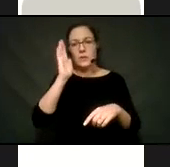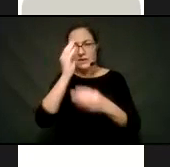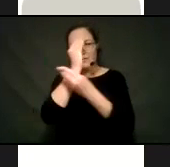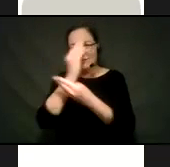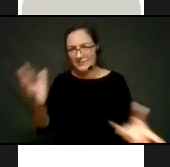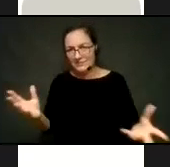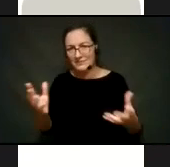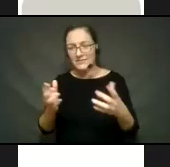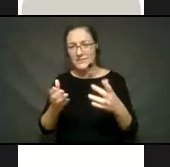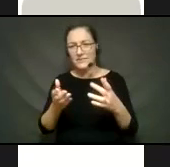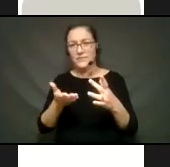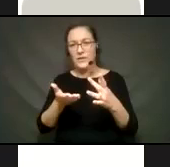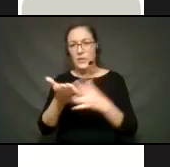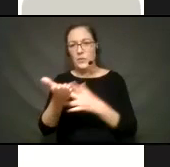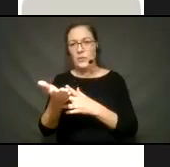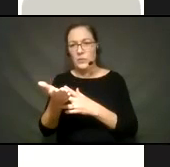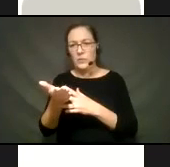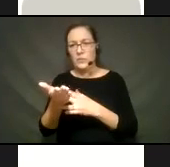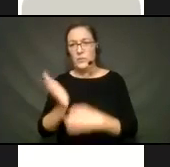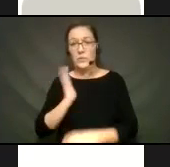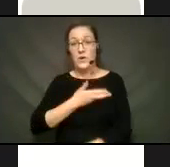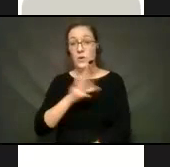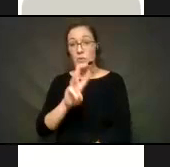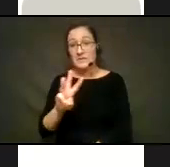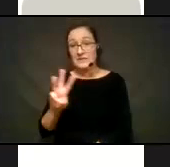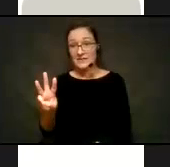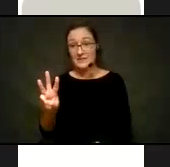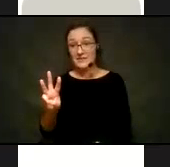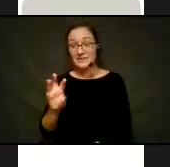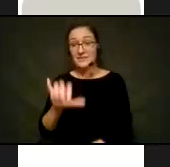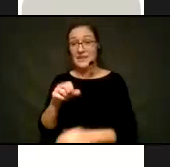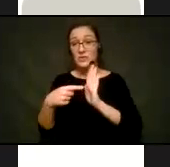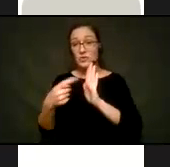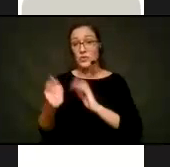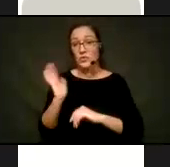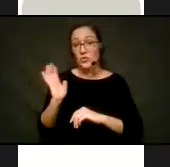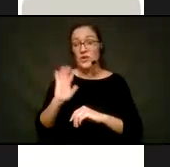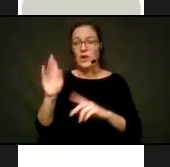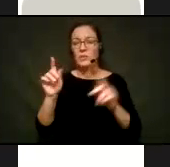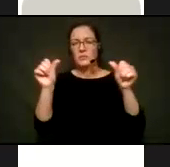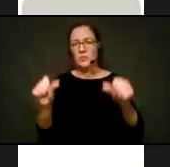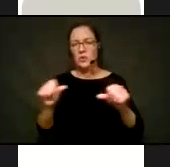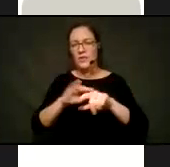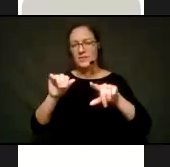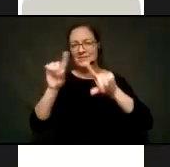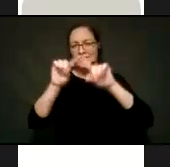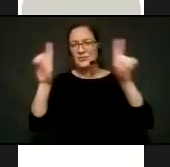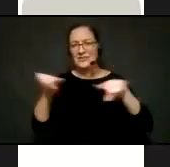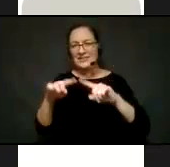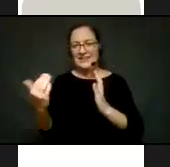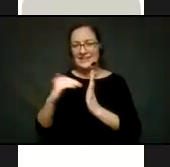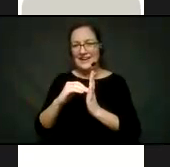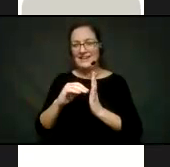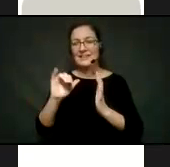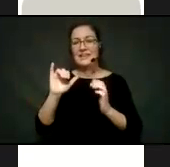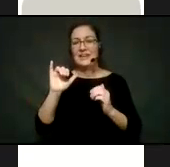through the website that I was showing you earlier that I'm going to put on the screen again, is that Okay. this is meant to